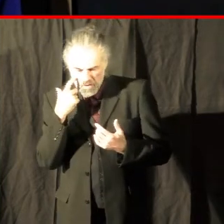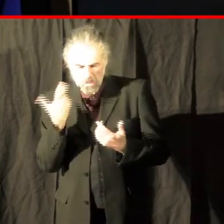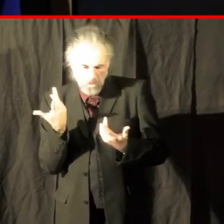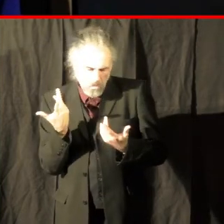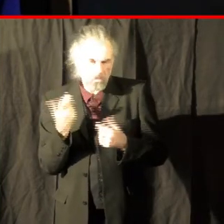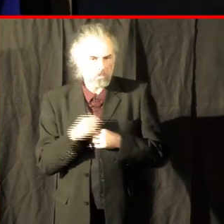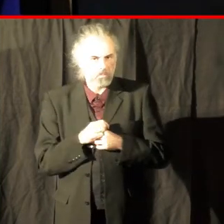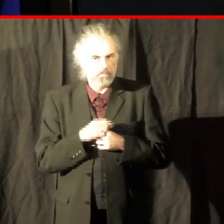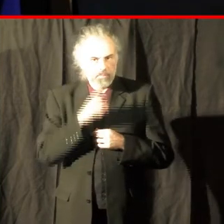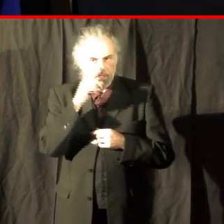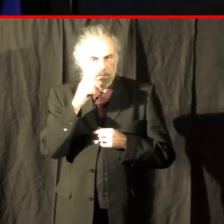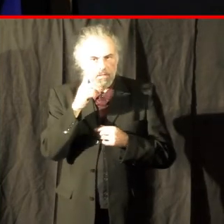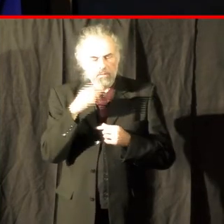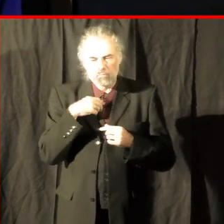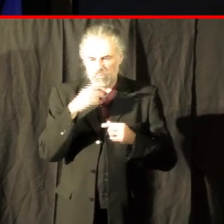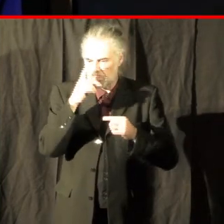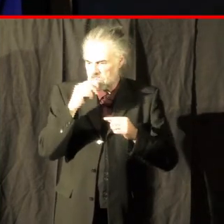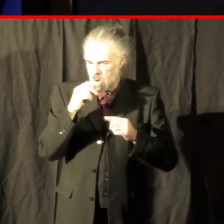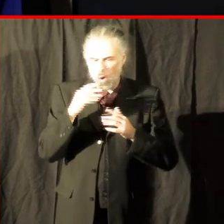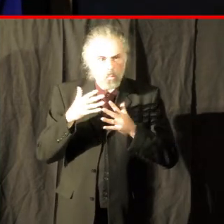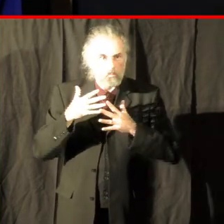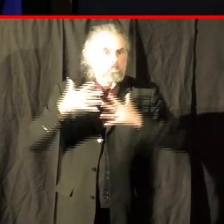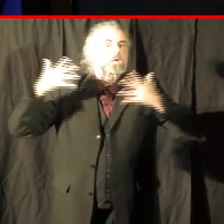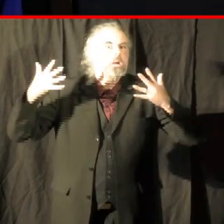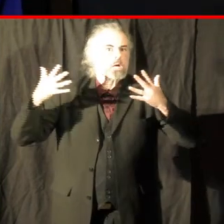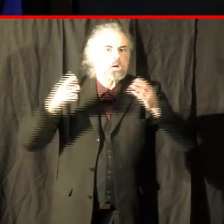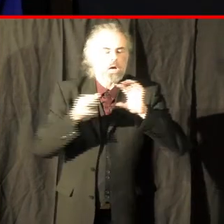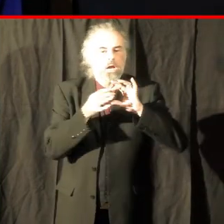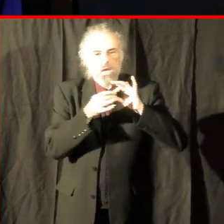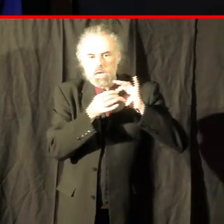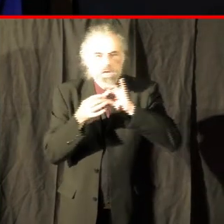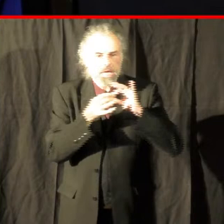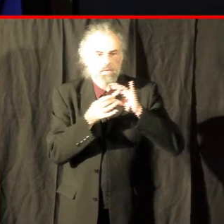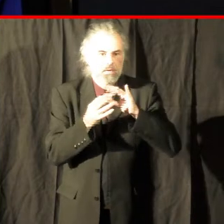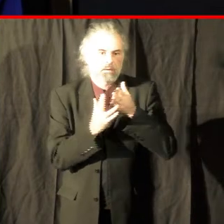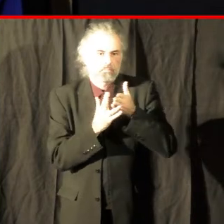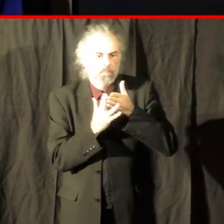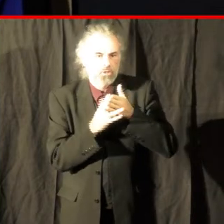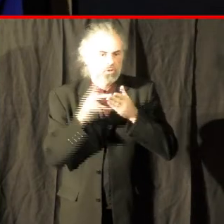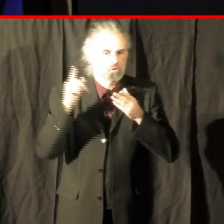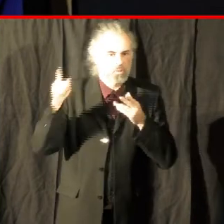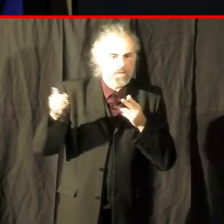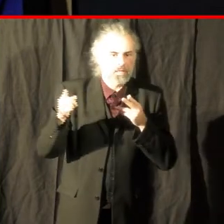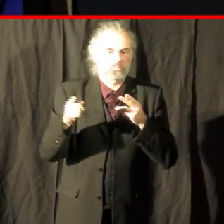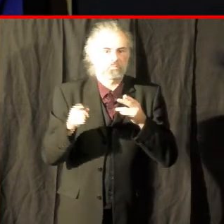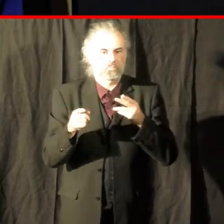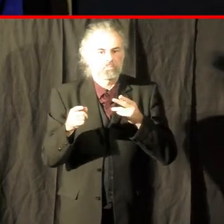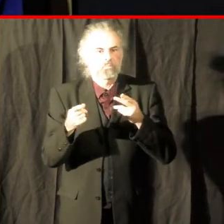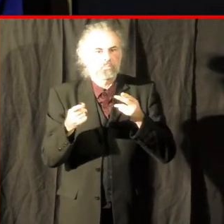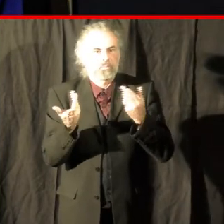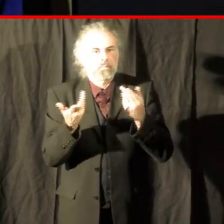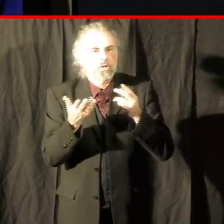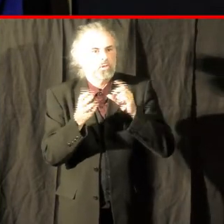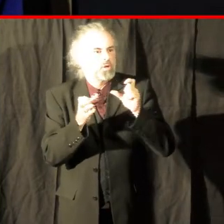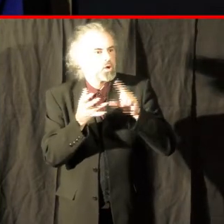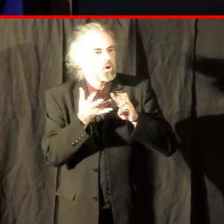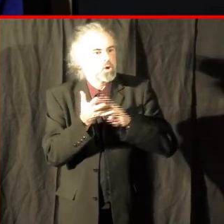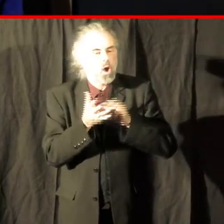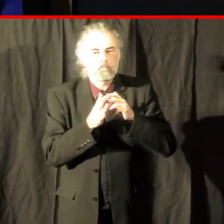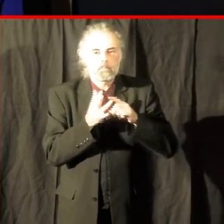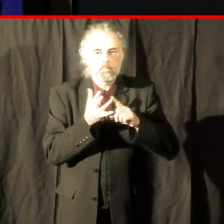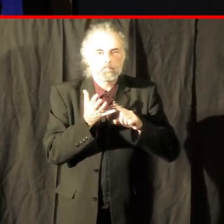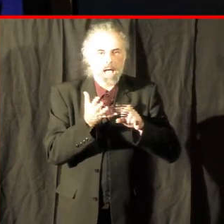scientists at the university have discovered a significant link between the toxic compound nastoids in the environment and the manufacture